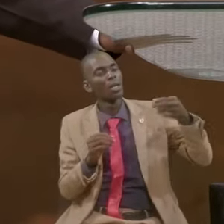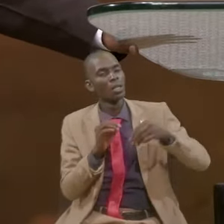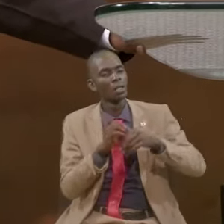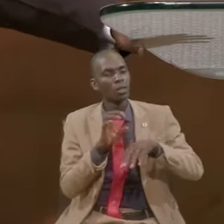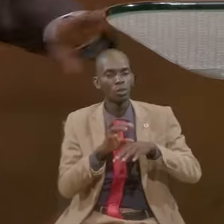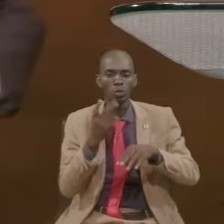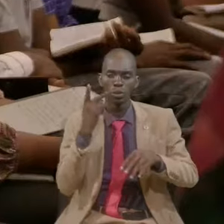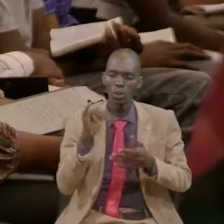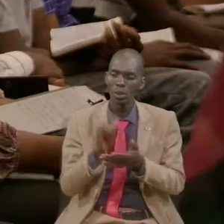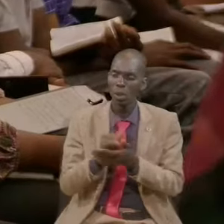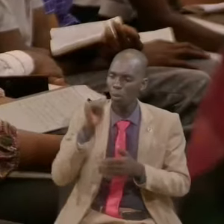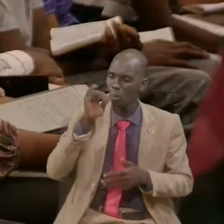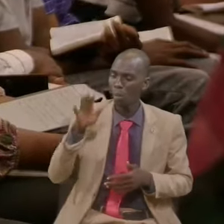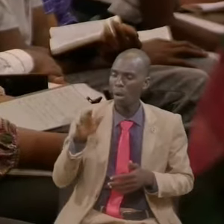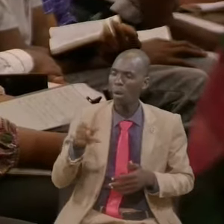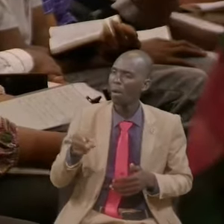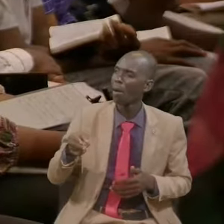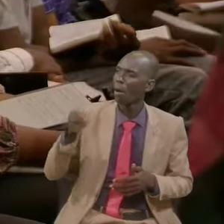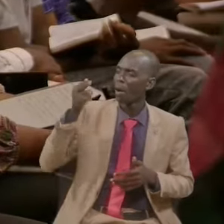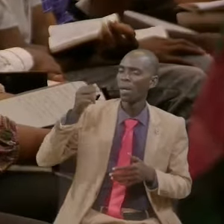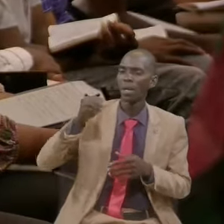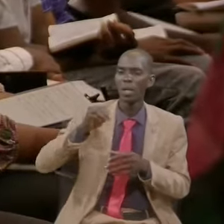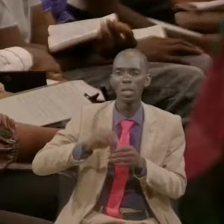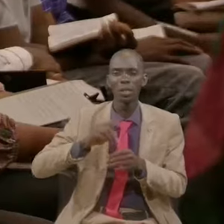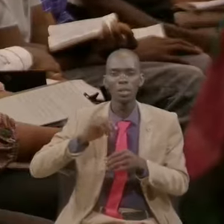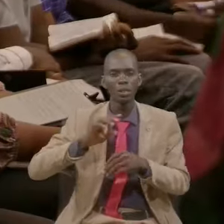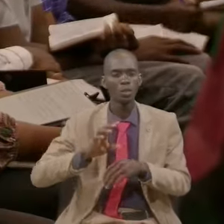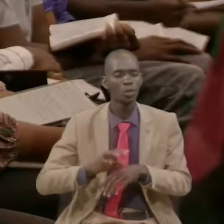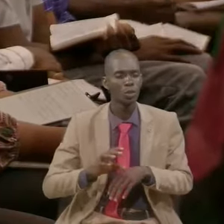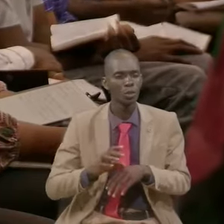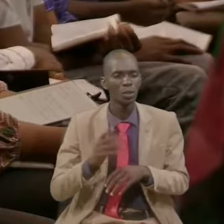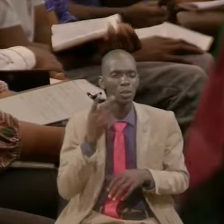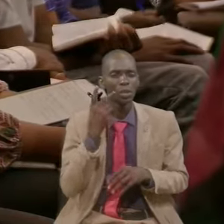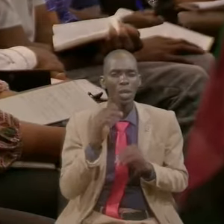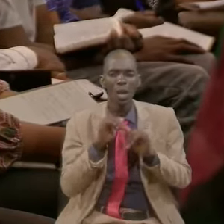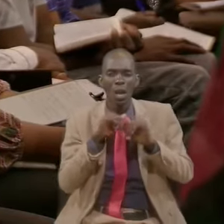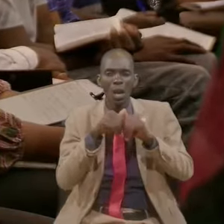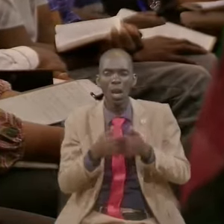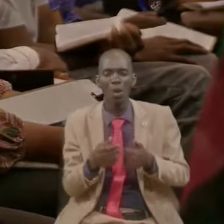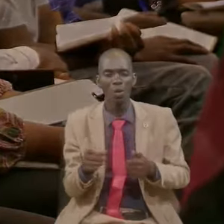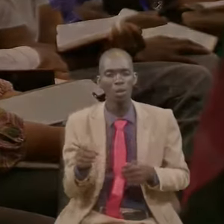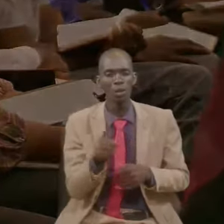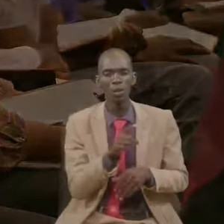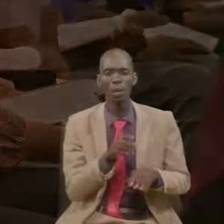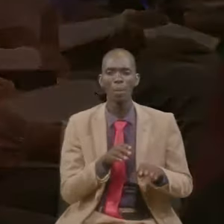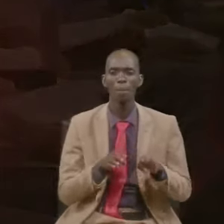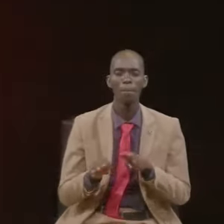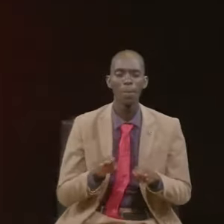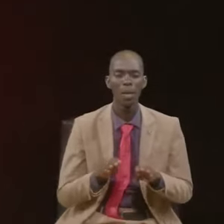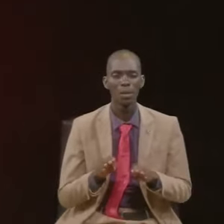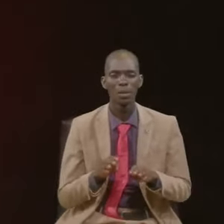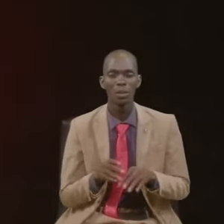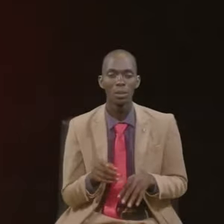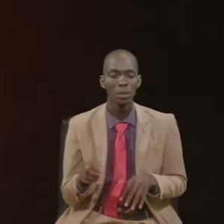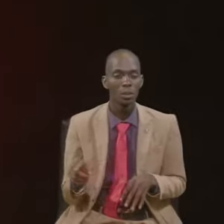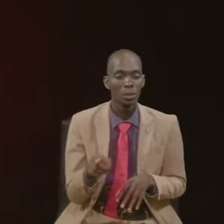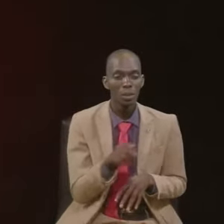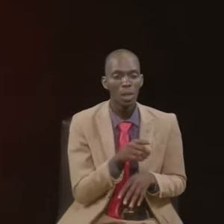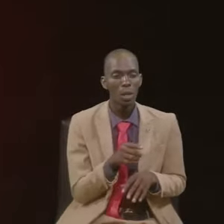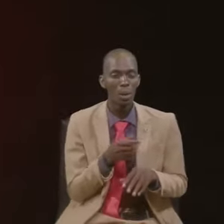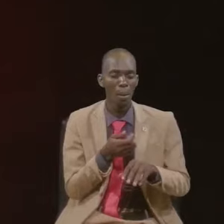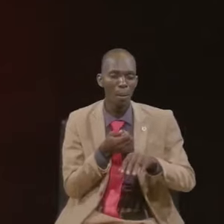high in the church. Look at how they behave. They blaspheme